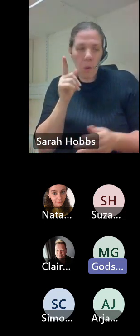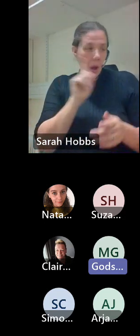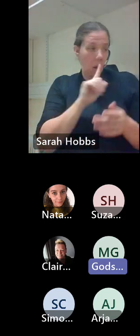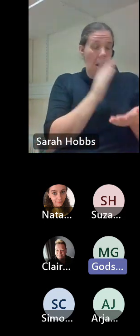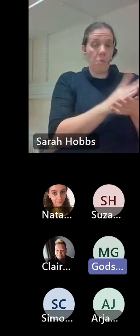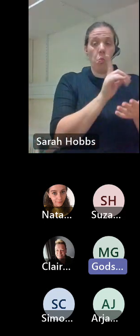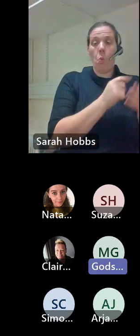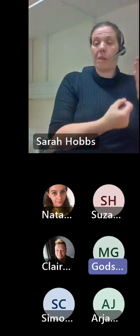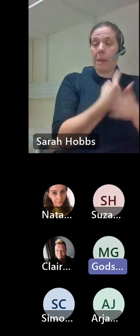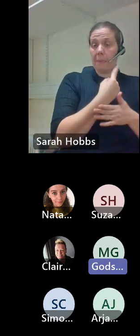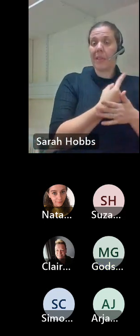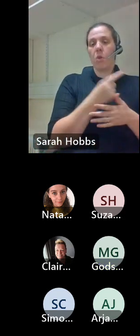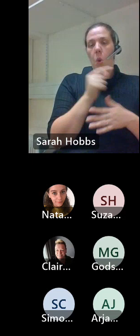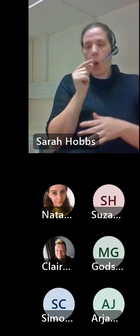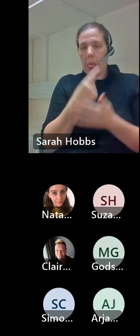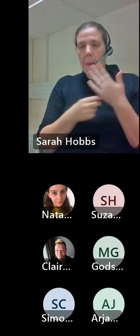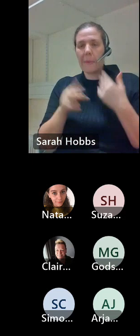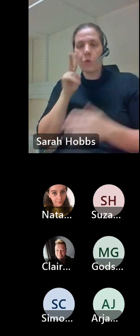Fraud. Next slide, please.